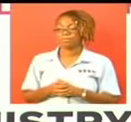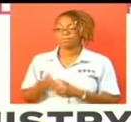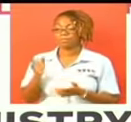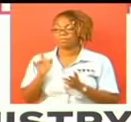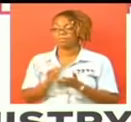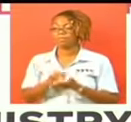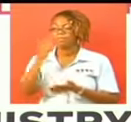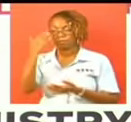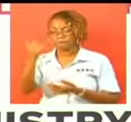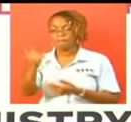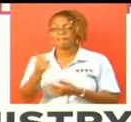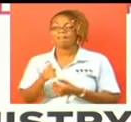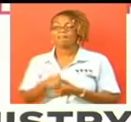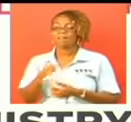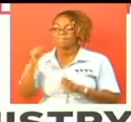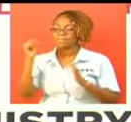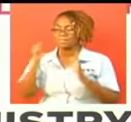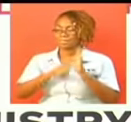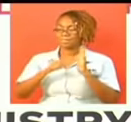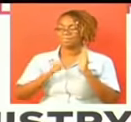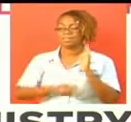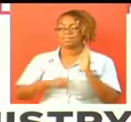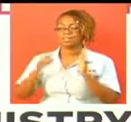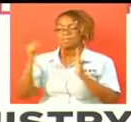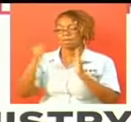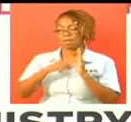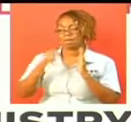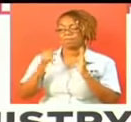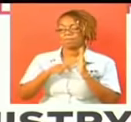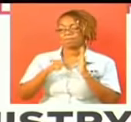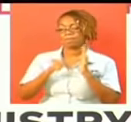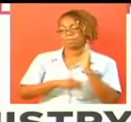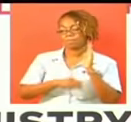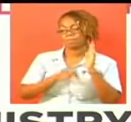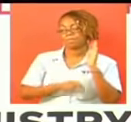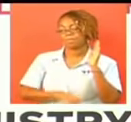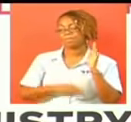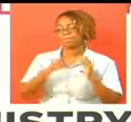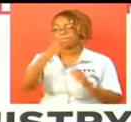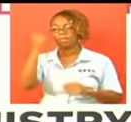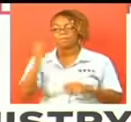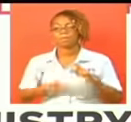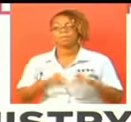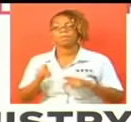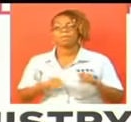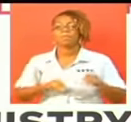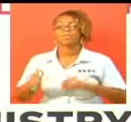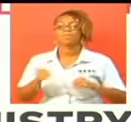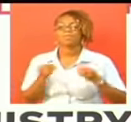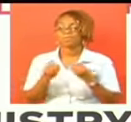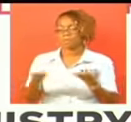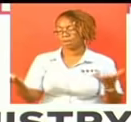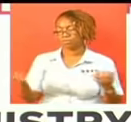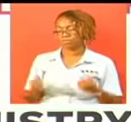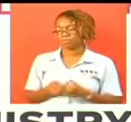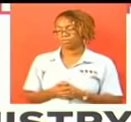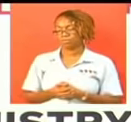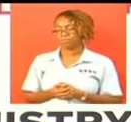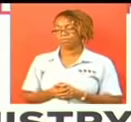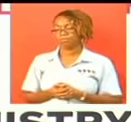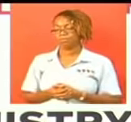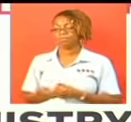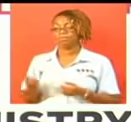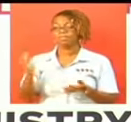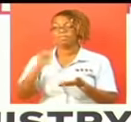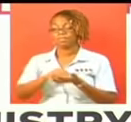decrease that we're seeing at this point in time. That's one of the major driving factors. And again, we would like to point out